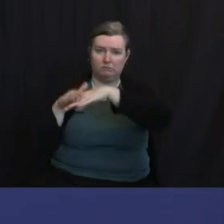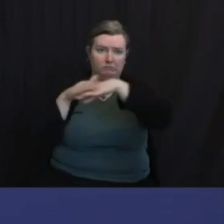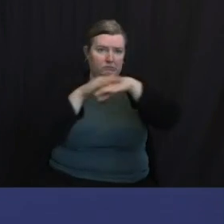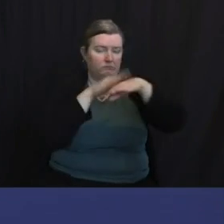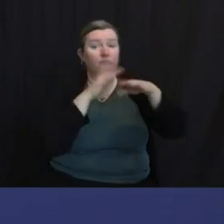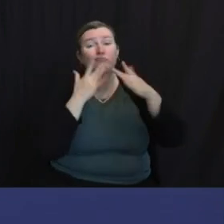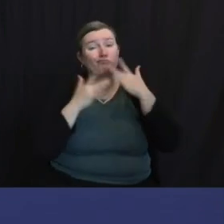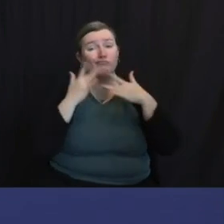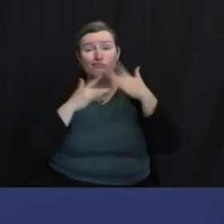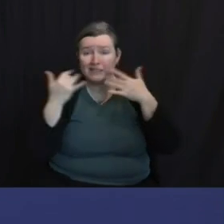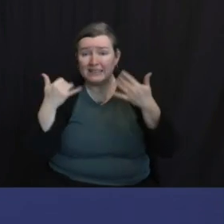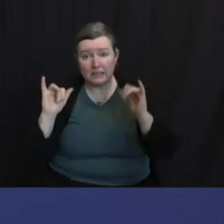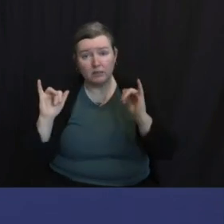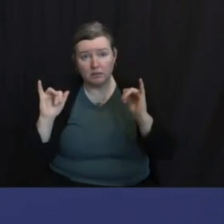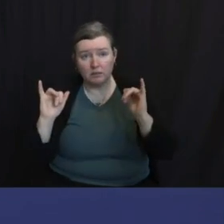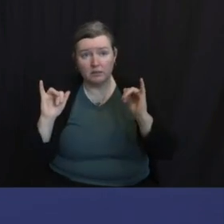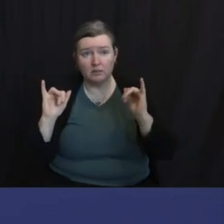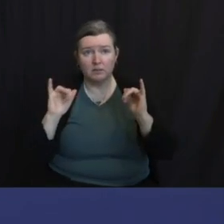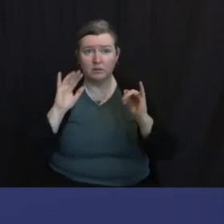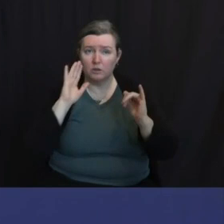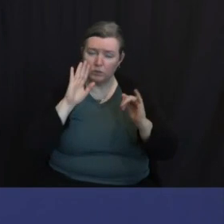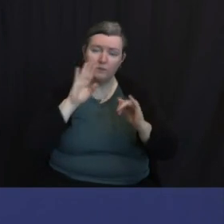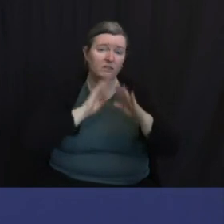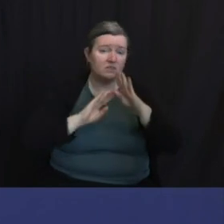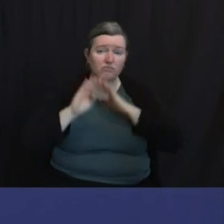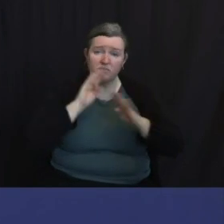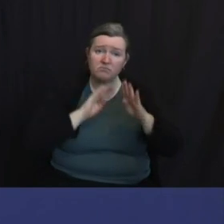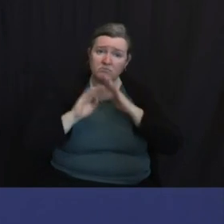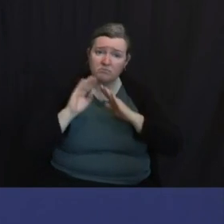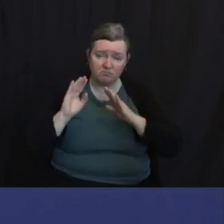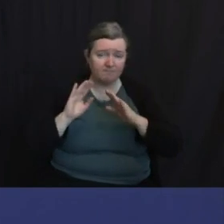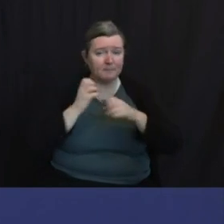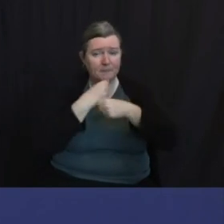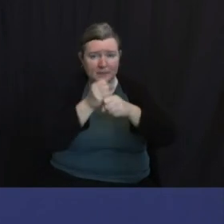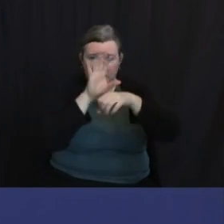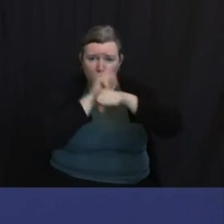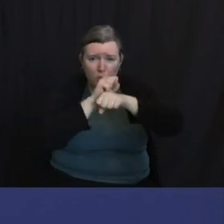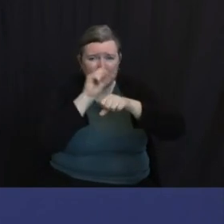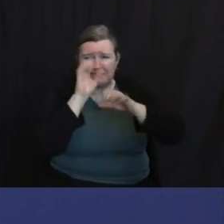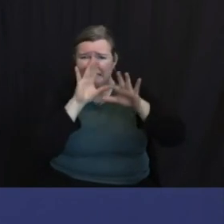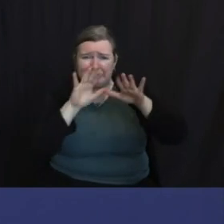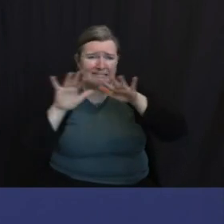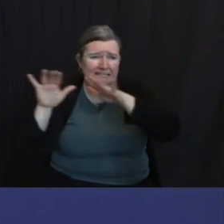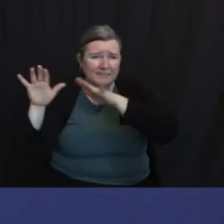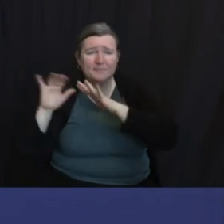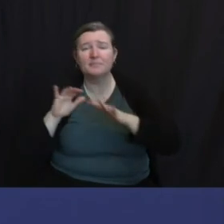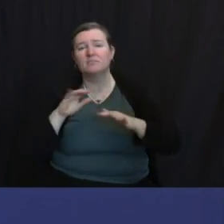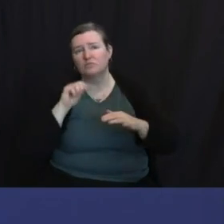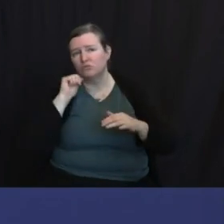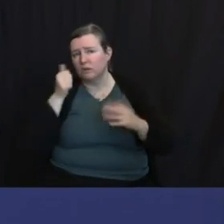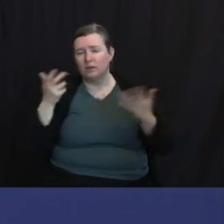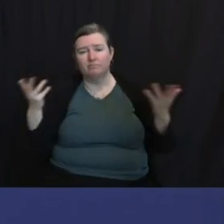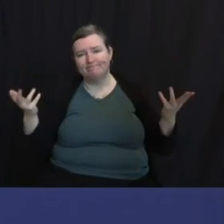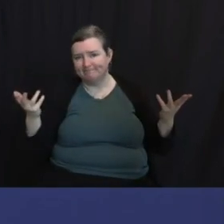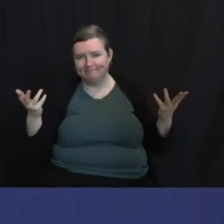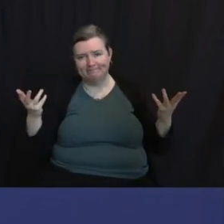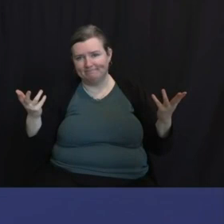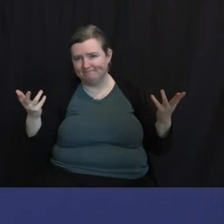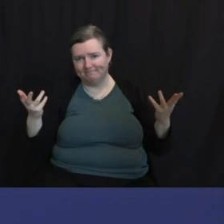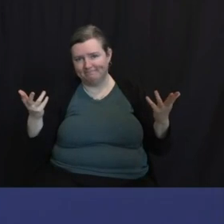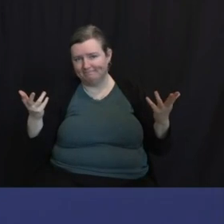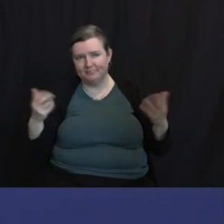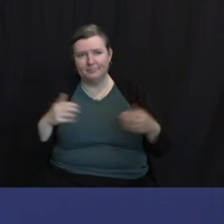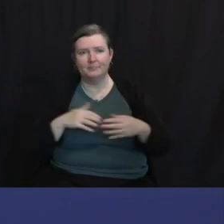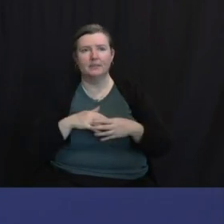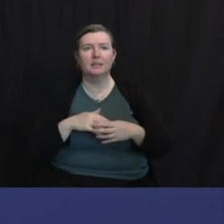here getting that appointment, and it's probably not going to be tomorrow. It's going to be at some point. But the combination of adding more communities on the 29th